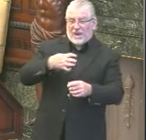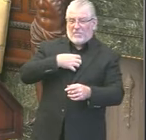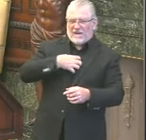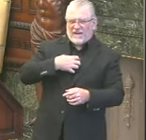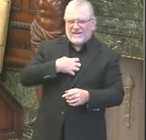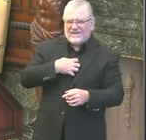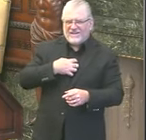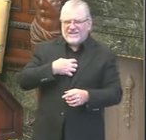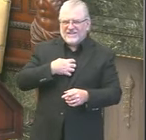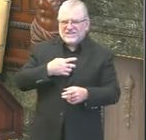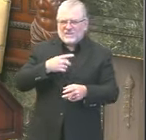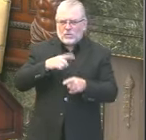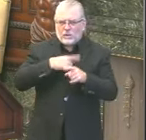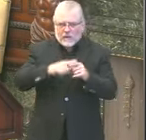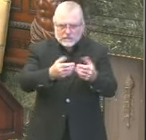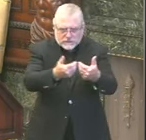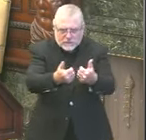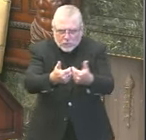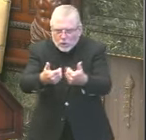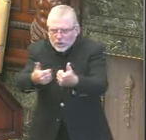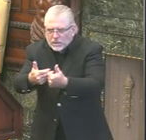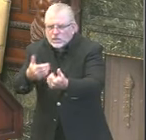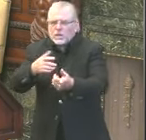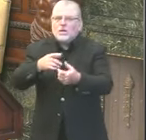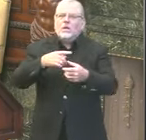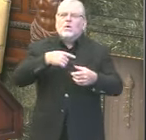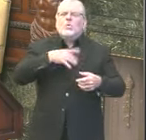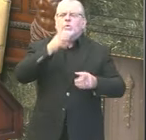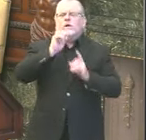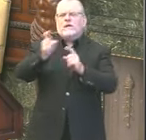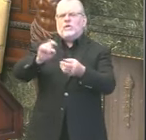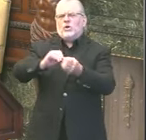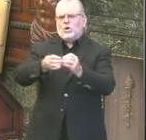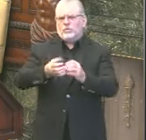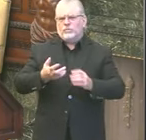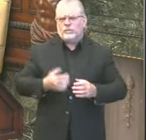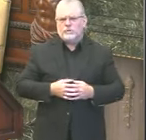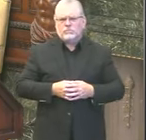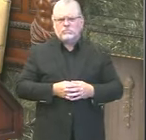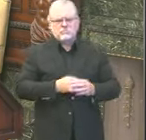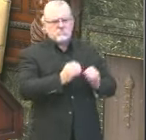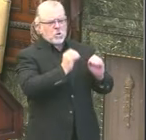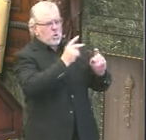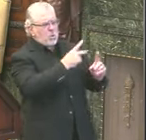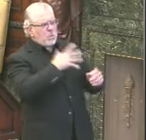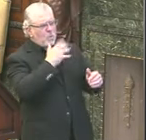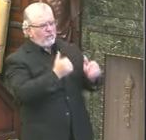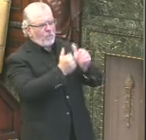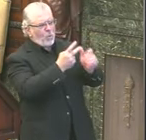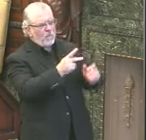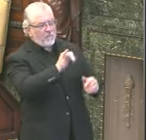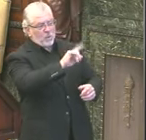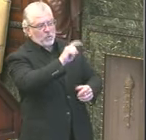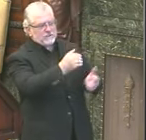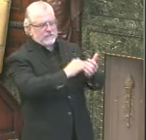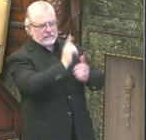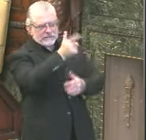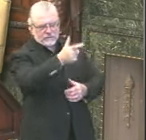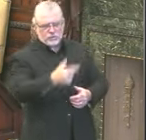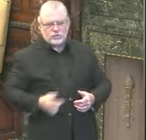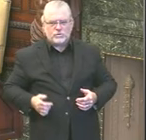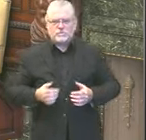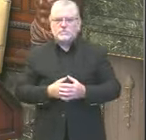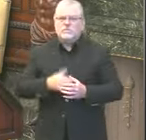get you some information on that and follow up. All right, no problem. We will follow up. And then there's been some